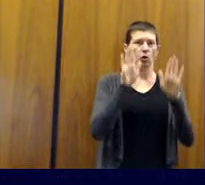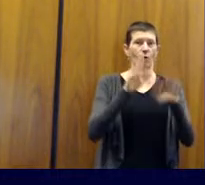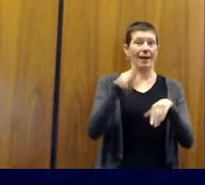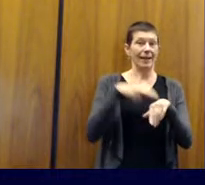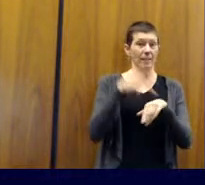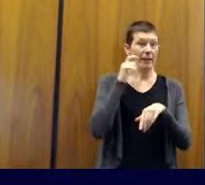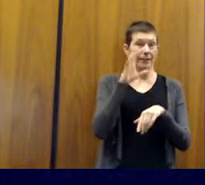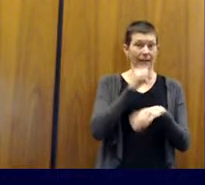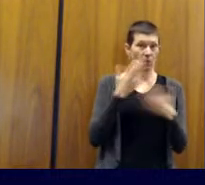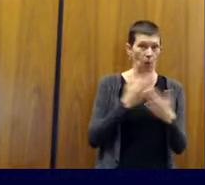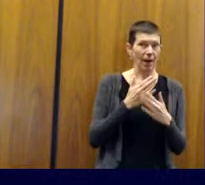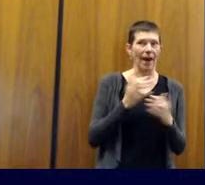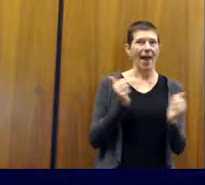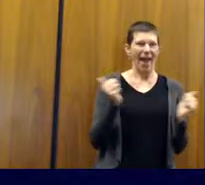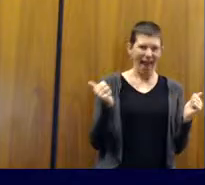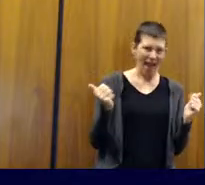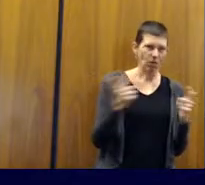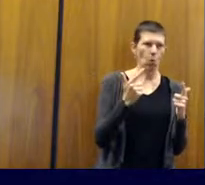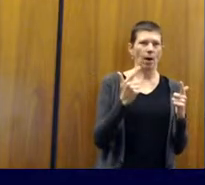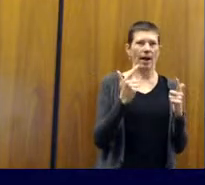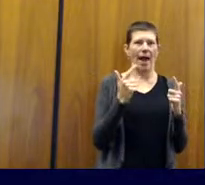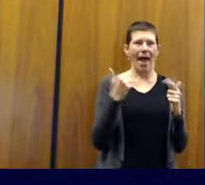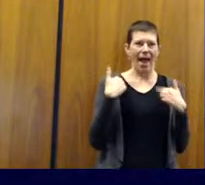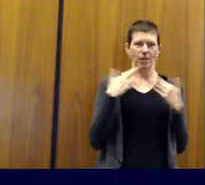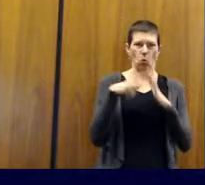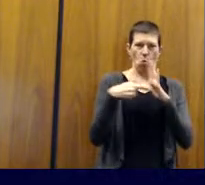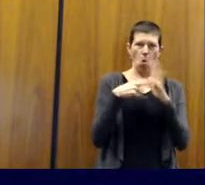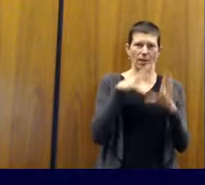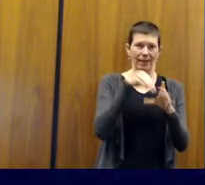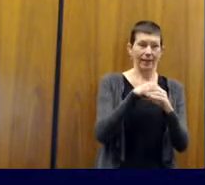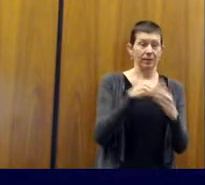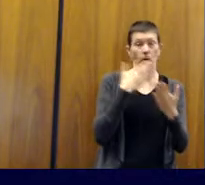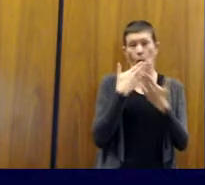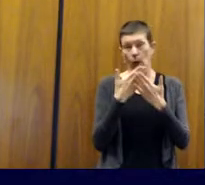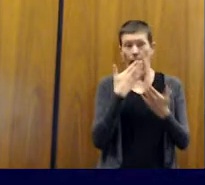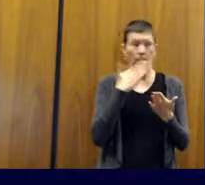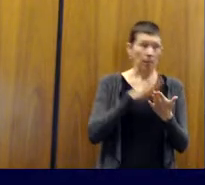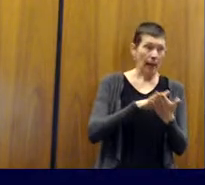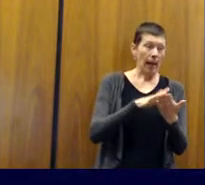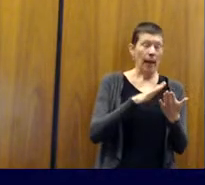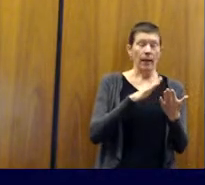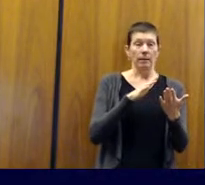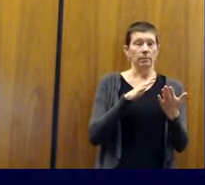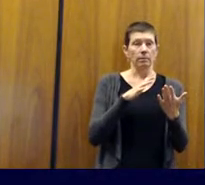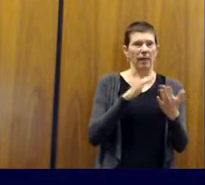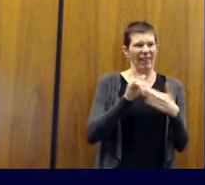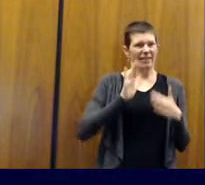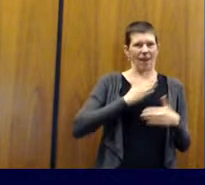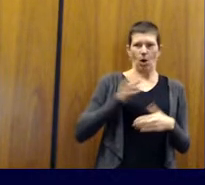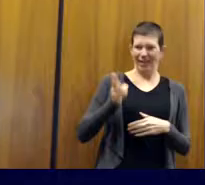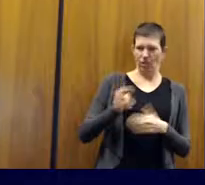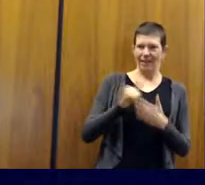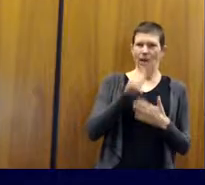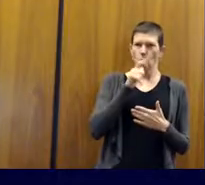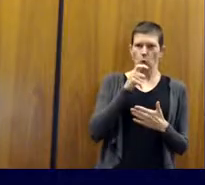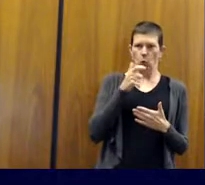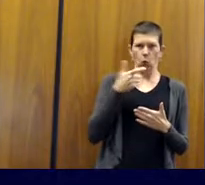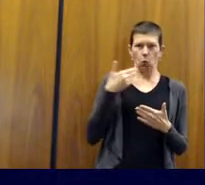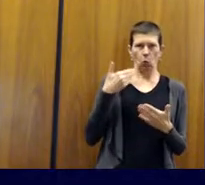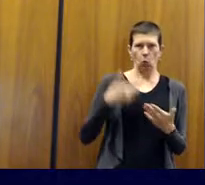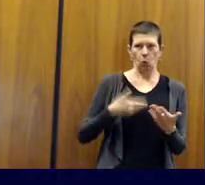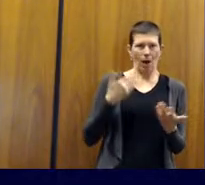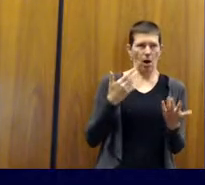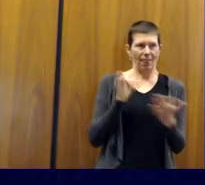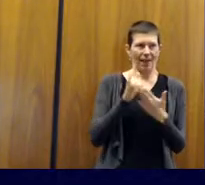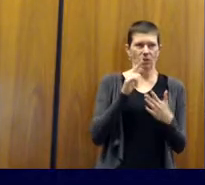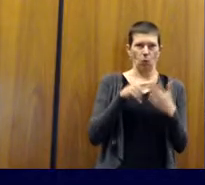what? Everyone has played a part in this. Whether it's good, bad, it's our history. It's who we are. It's what's